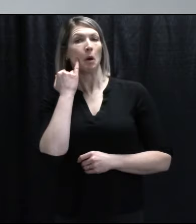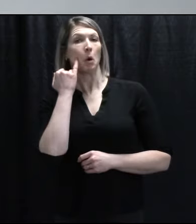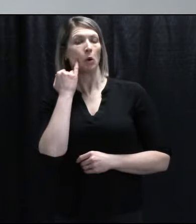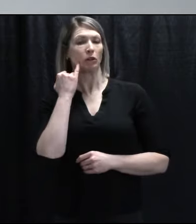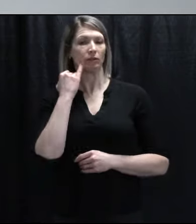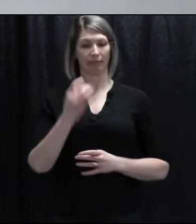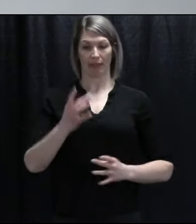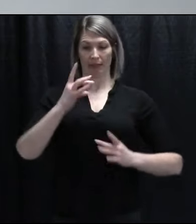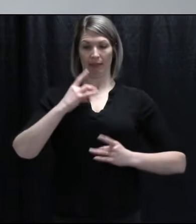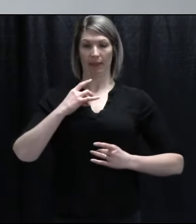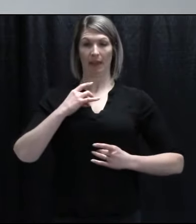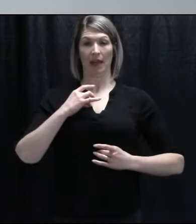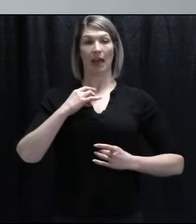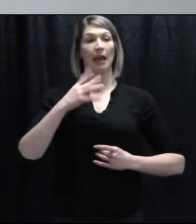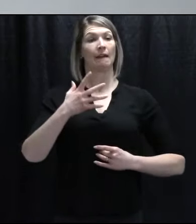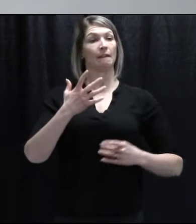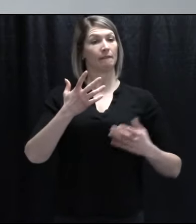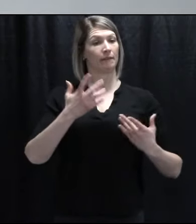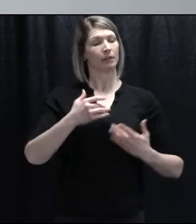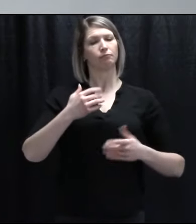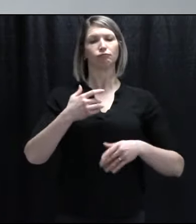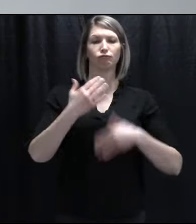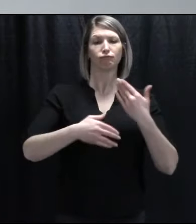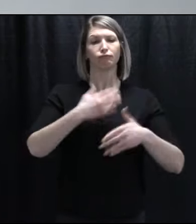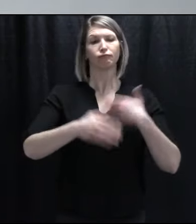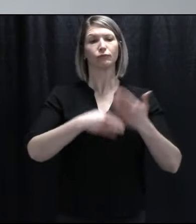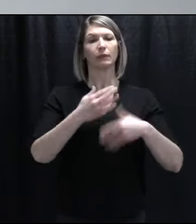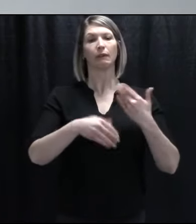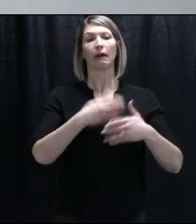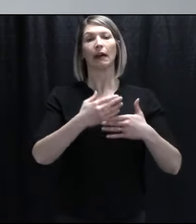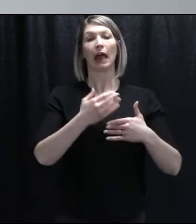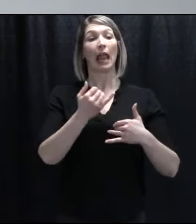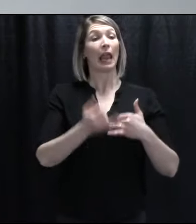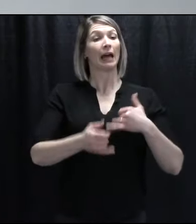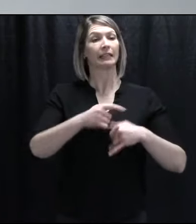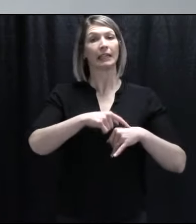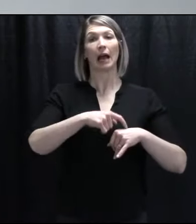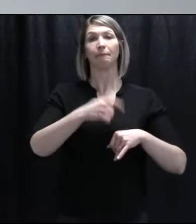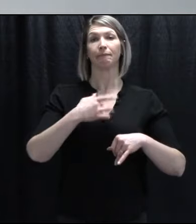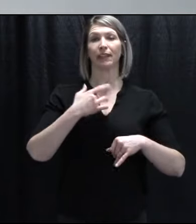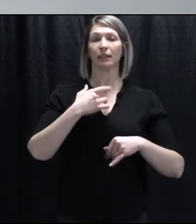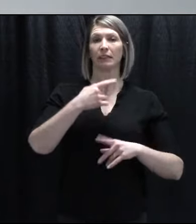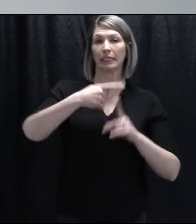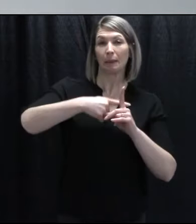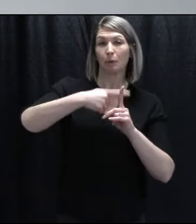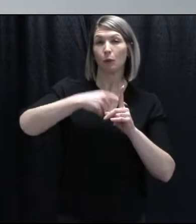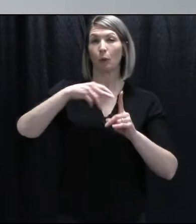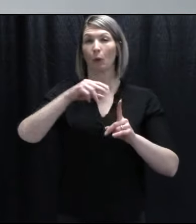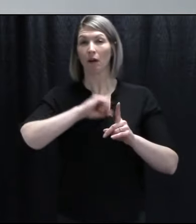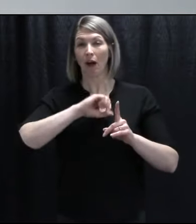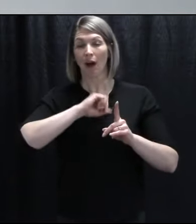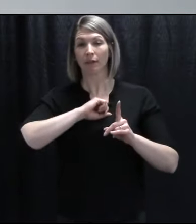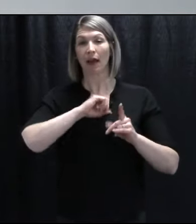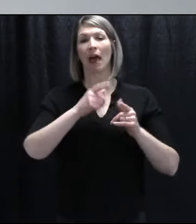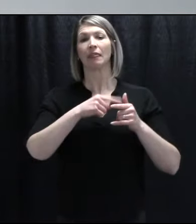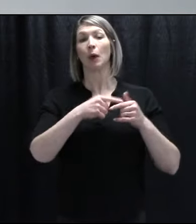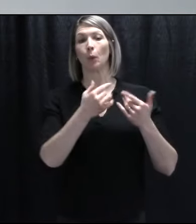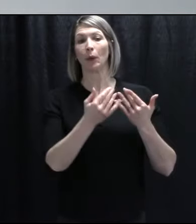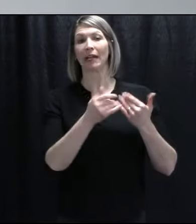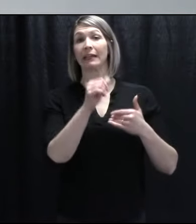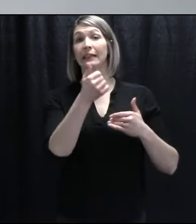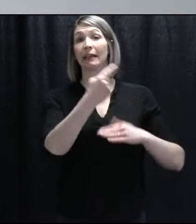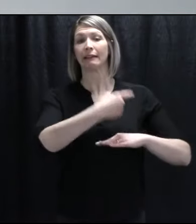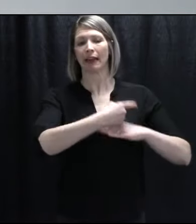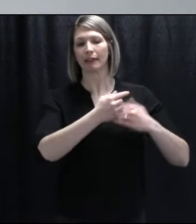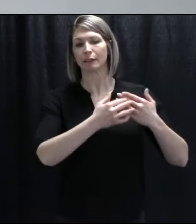it will be 10 days after the onset of their symptoms, provided their symptoms have resolved. Right.